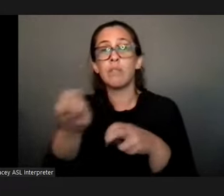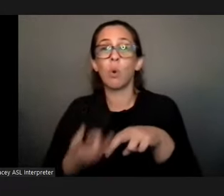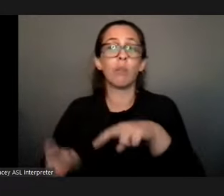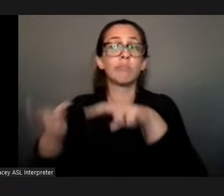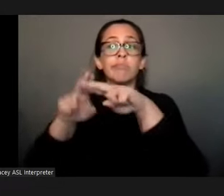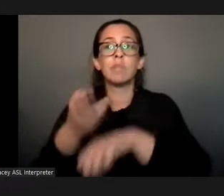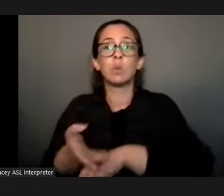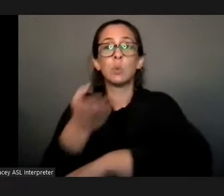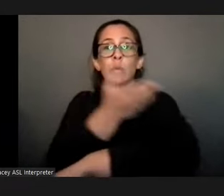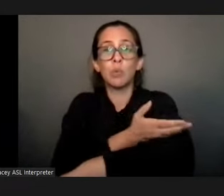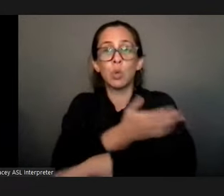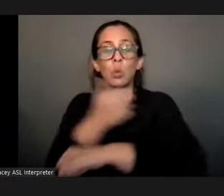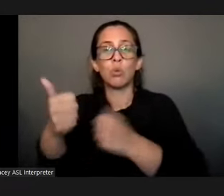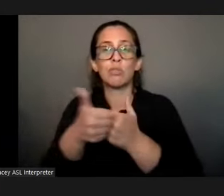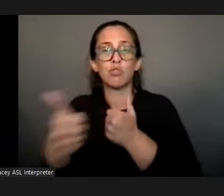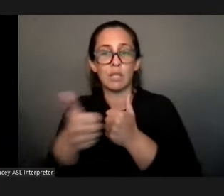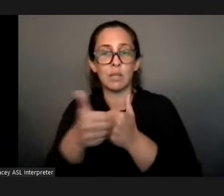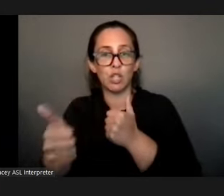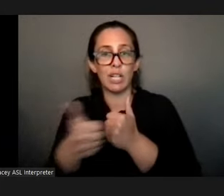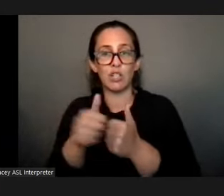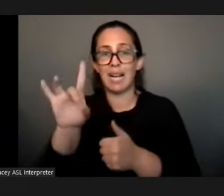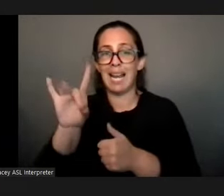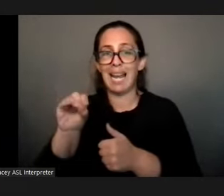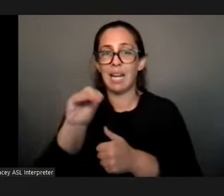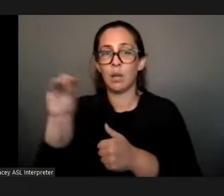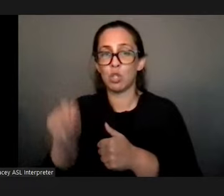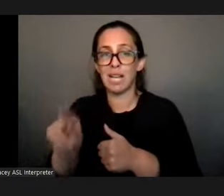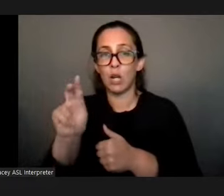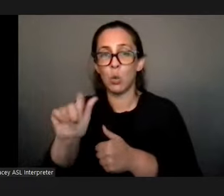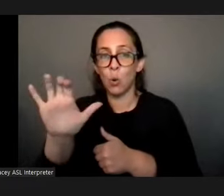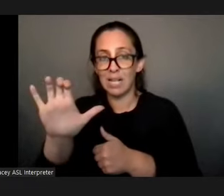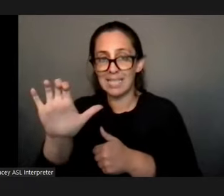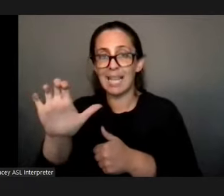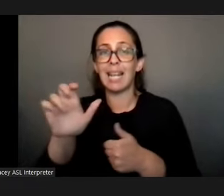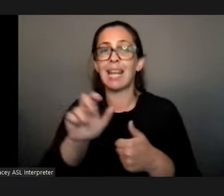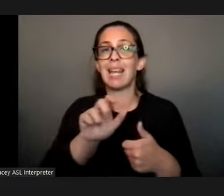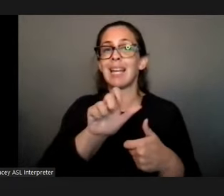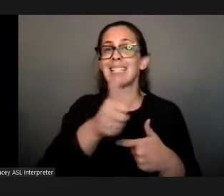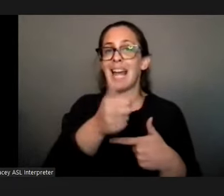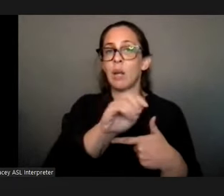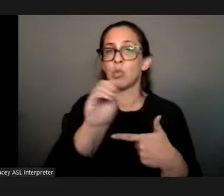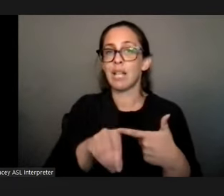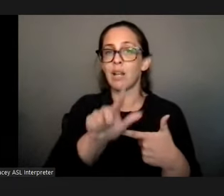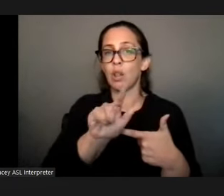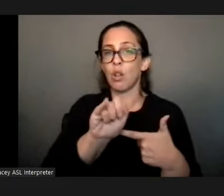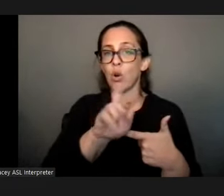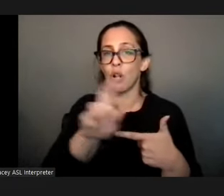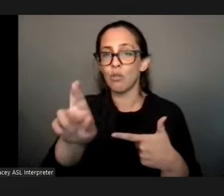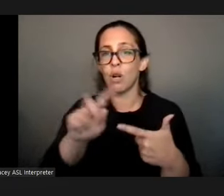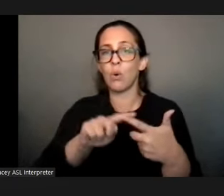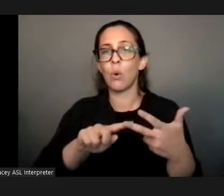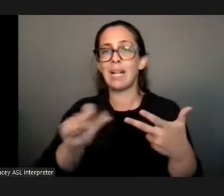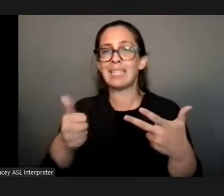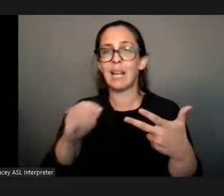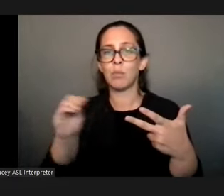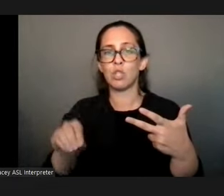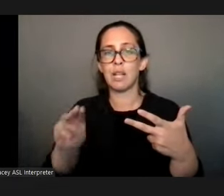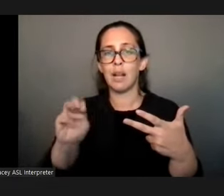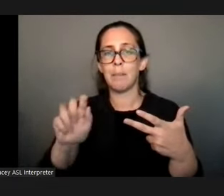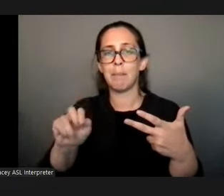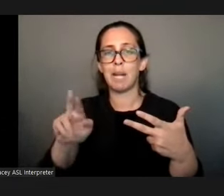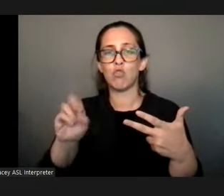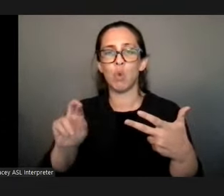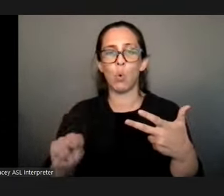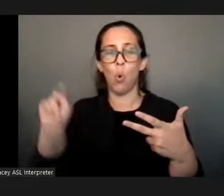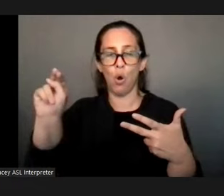projects, with 80% devoted to New York City Transit, 10% to the Long Island Railroad, and 10% to Metro-North. The toll